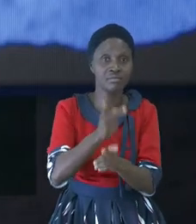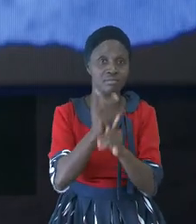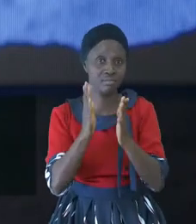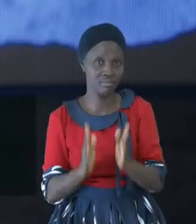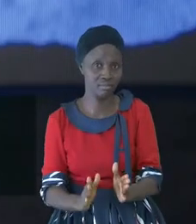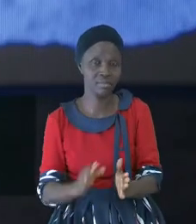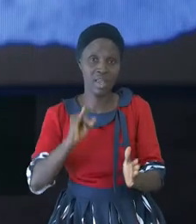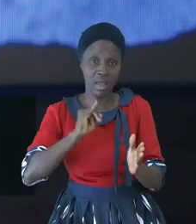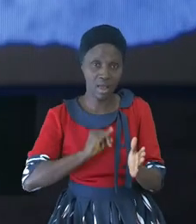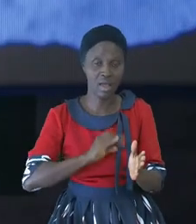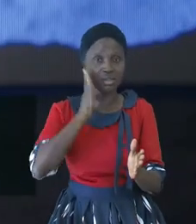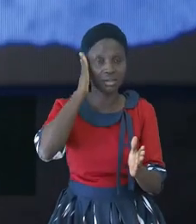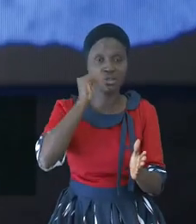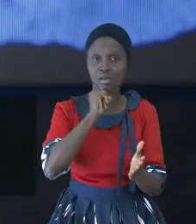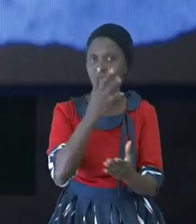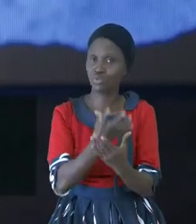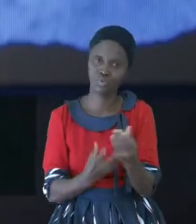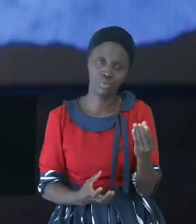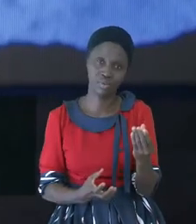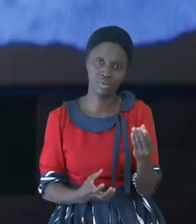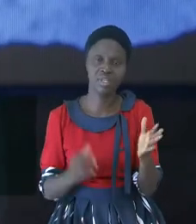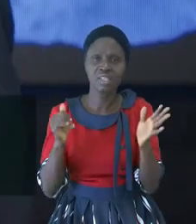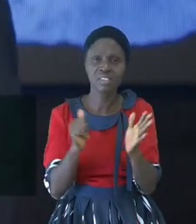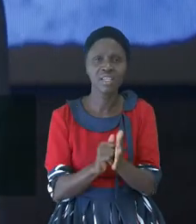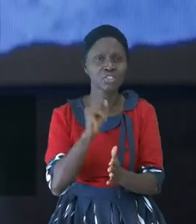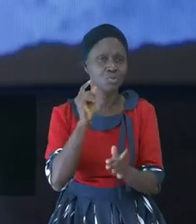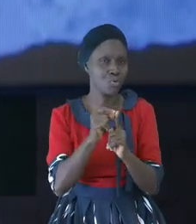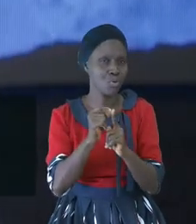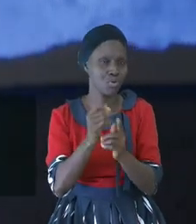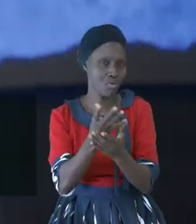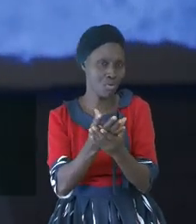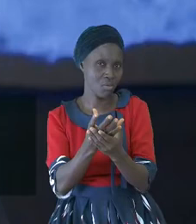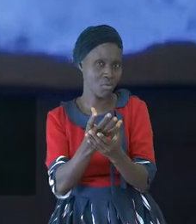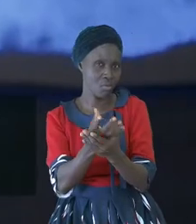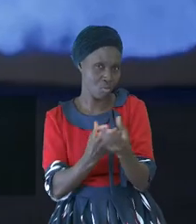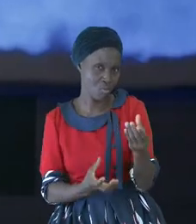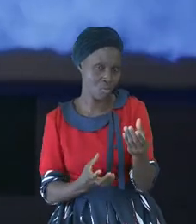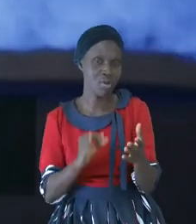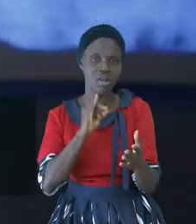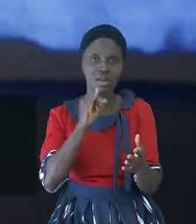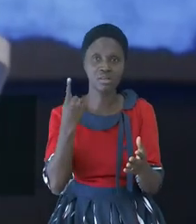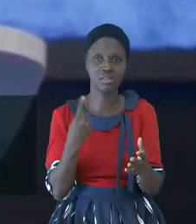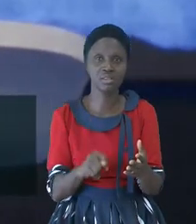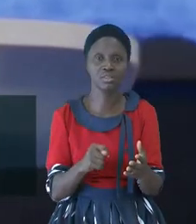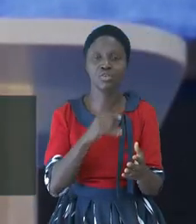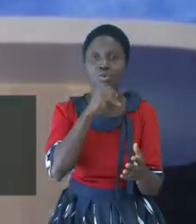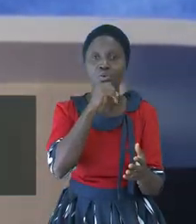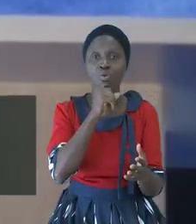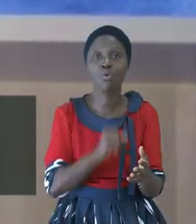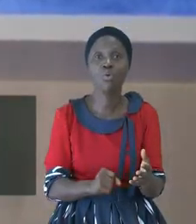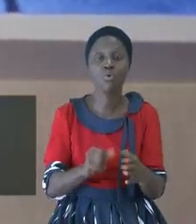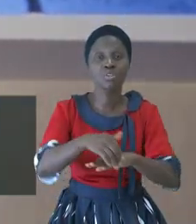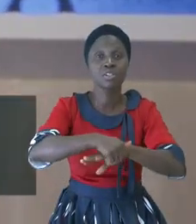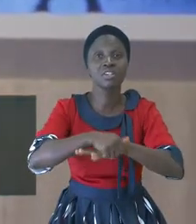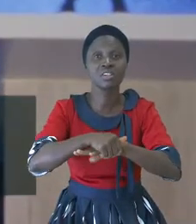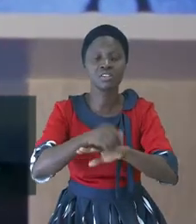shall not want. That word want is the old English word